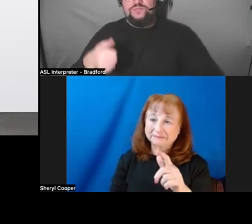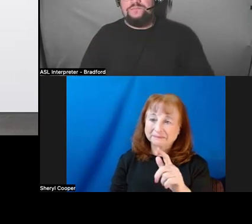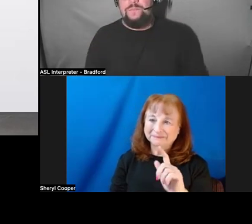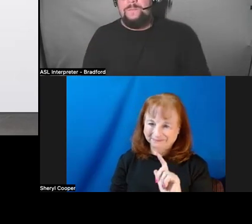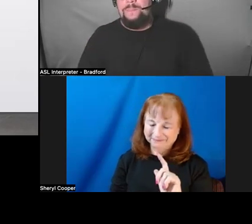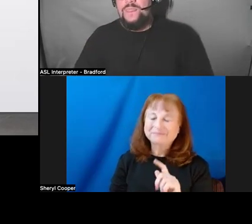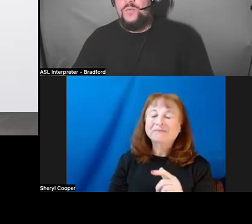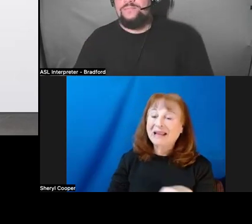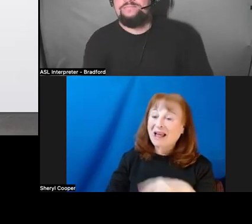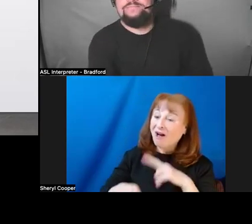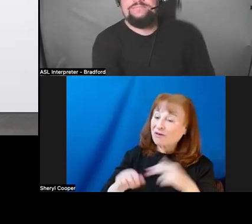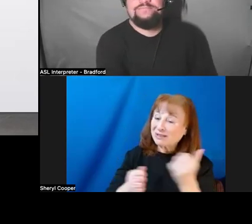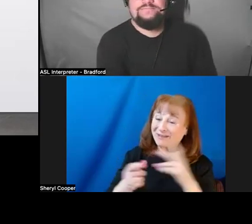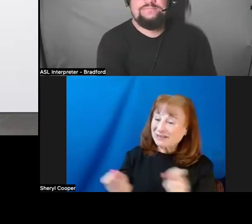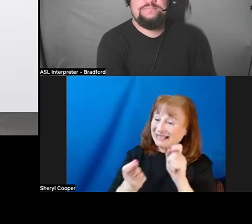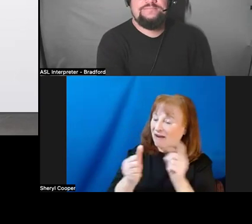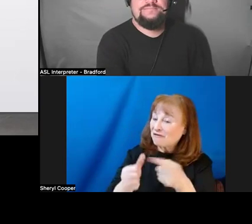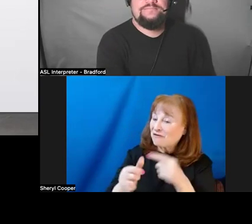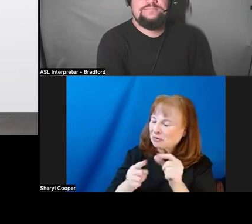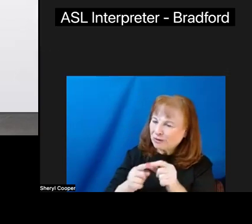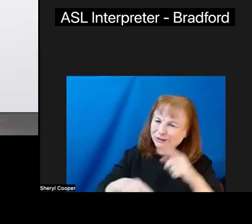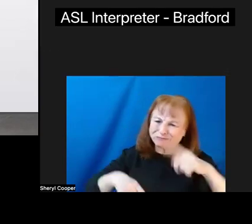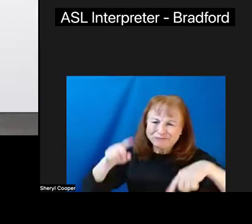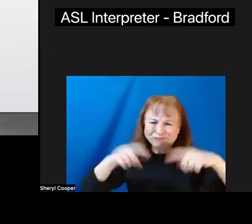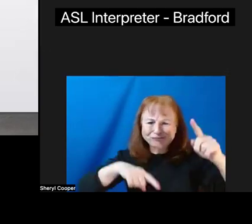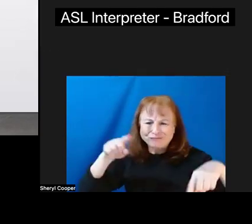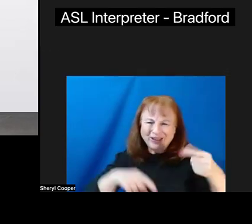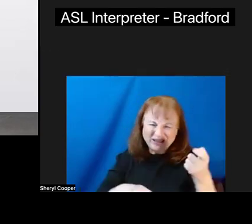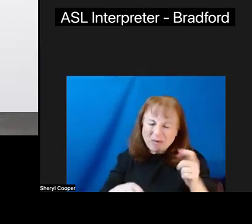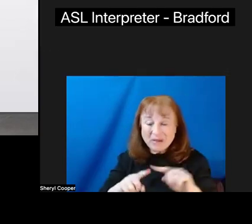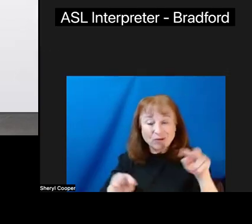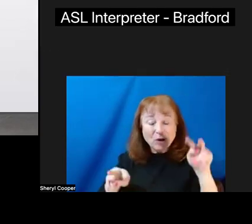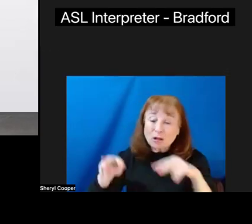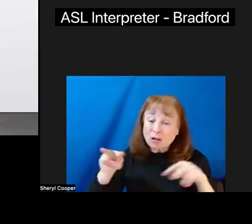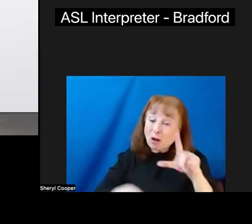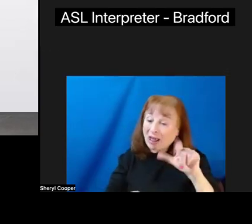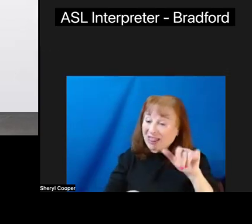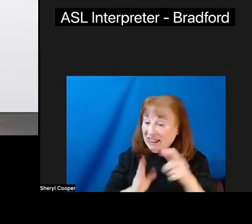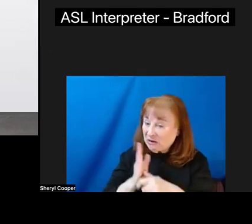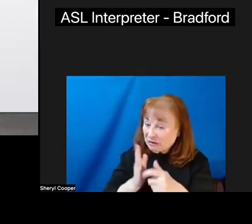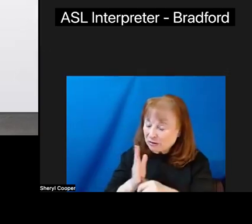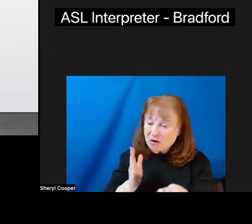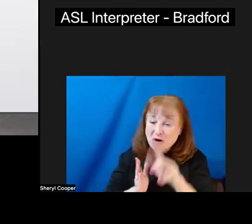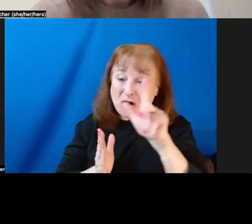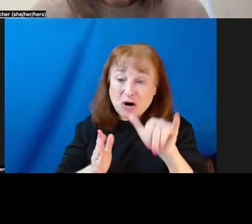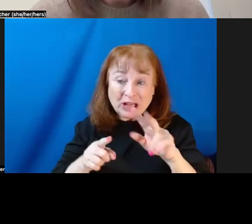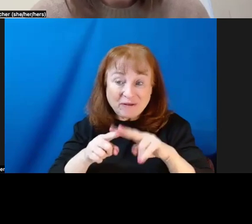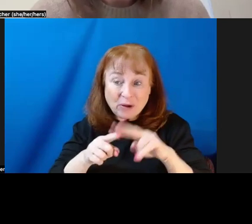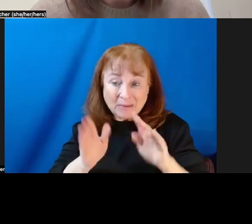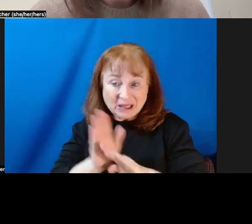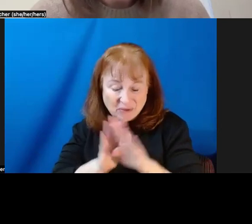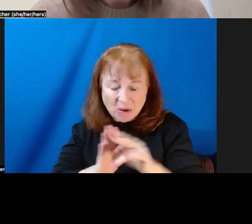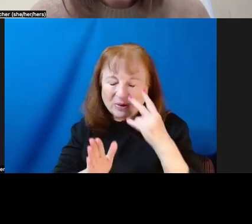everyone's exact first words will vary a little bit. But if we look at the literature on early vocabulary development, we can see some